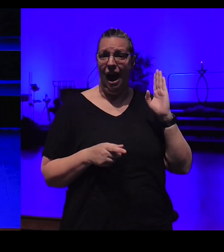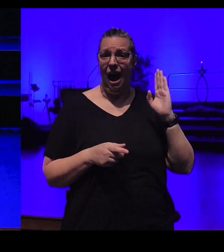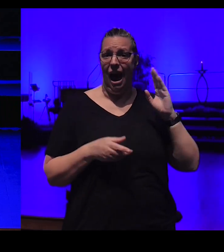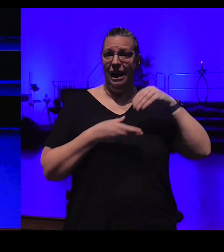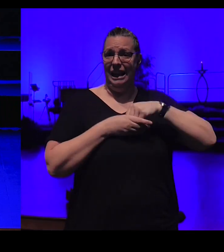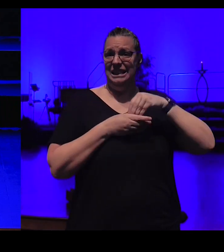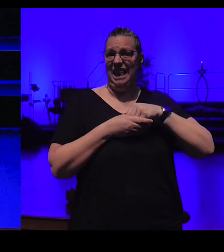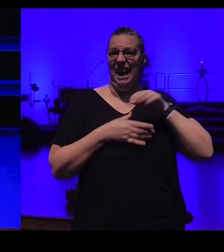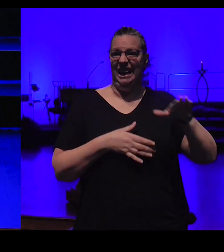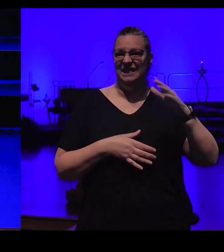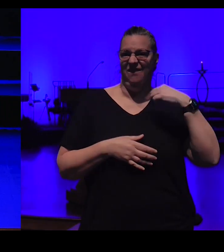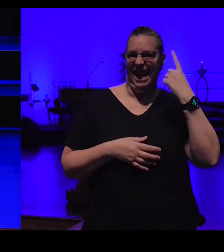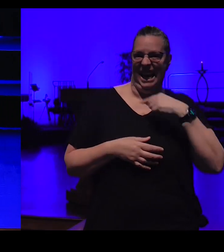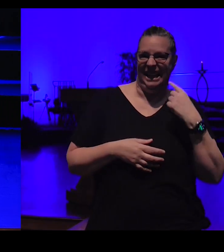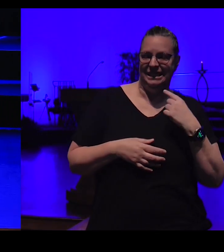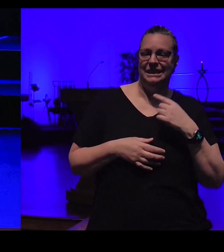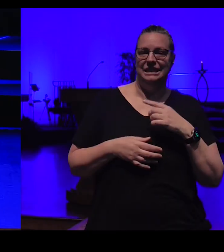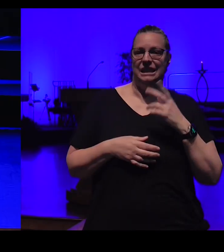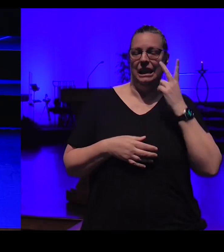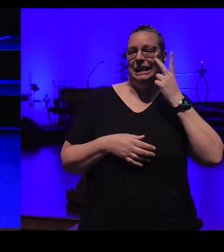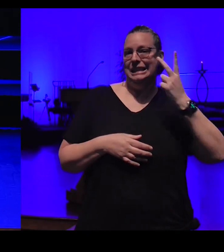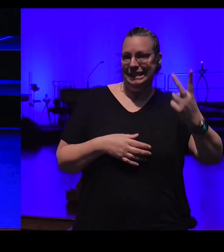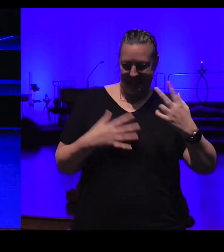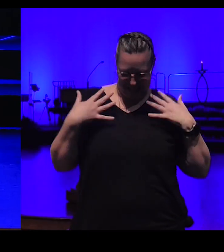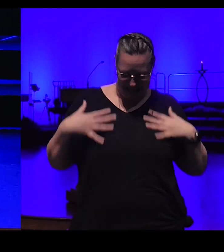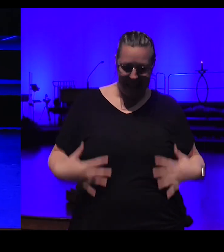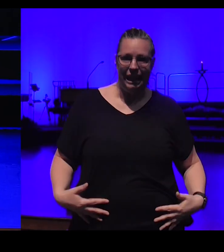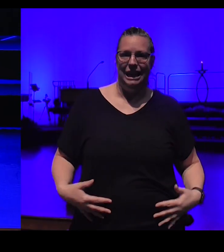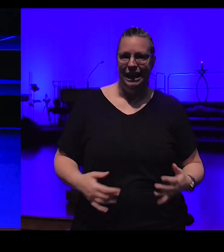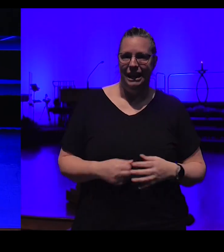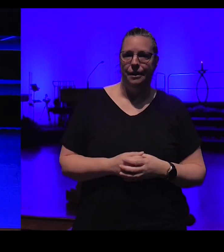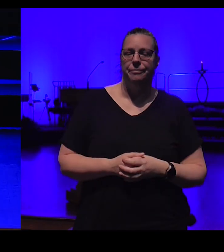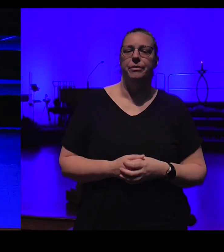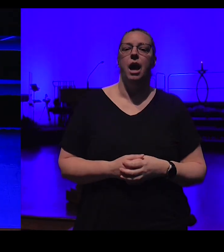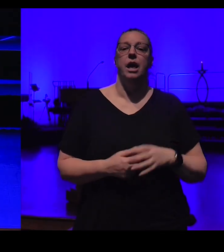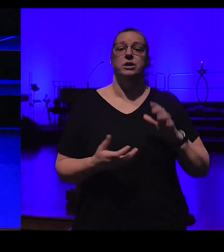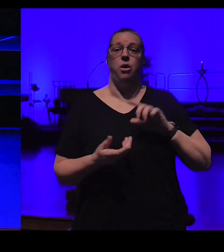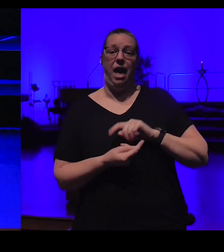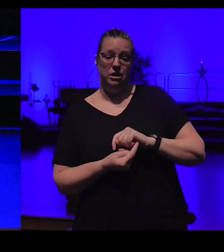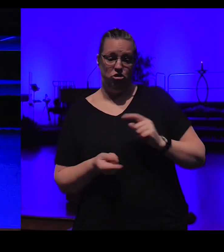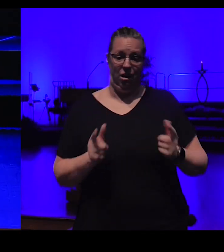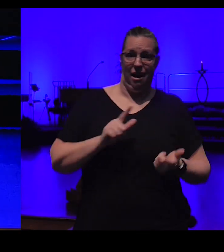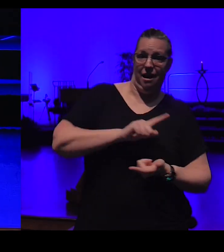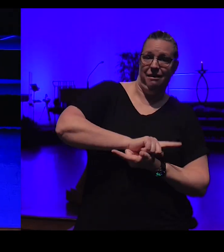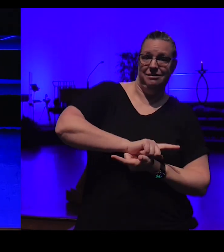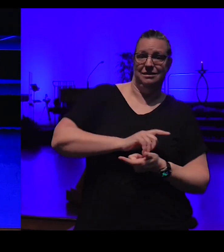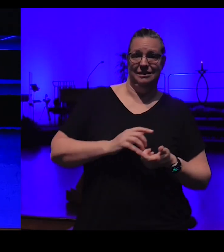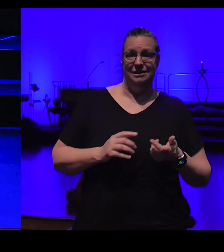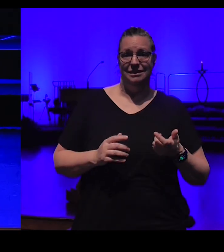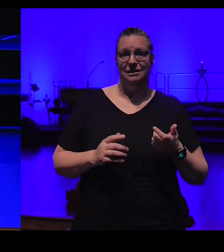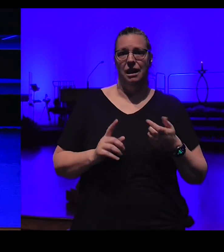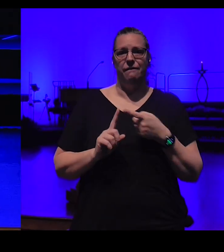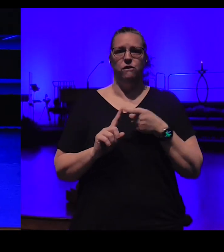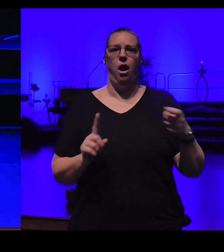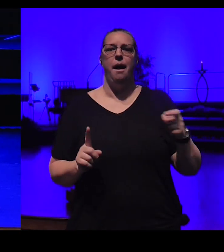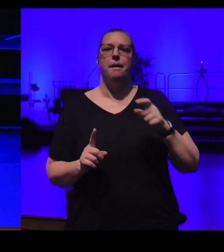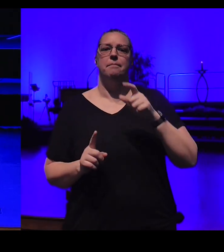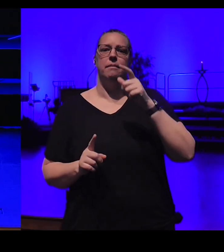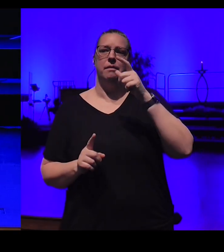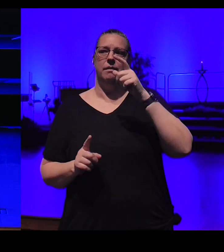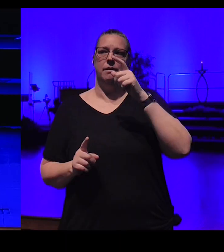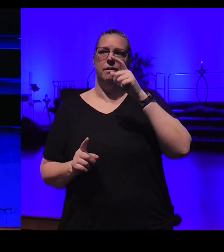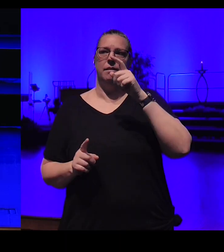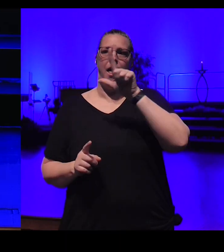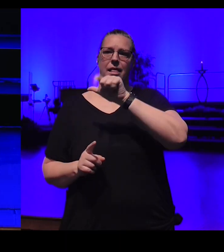within his face, in the illumination of his body. The word transfiguration comes to us from Latin